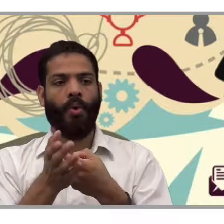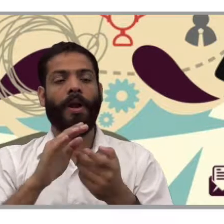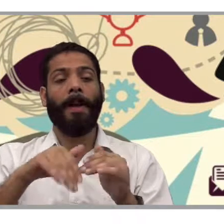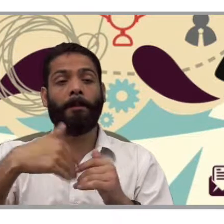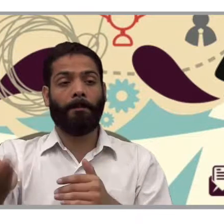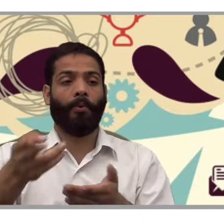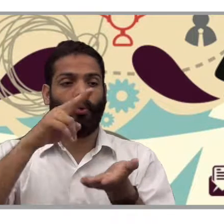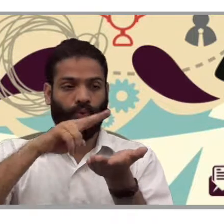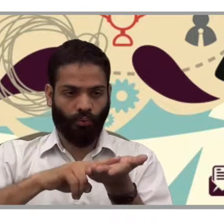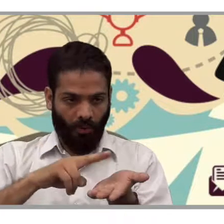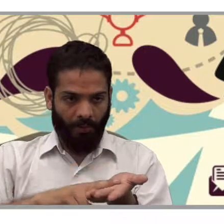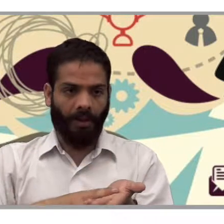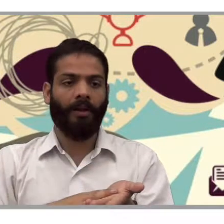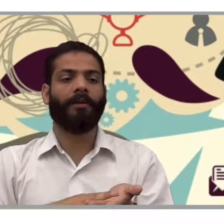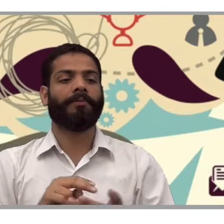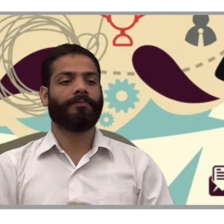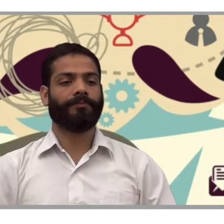book.